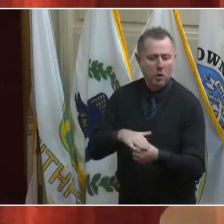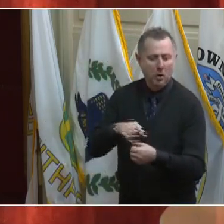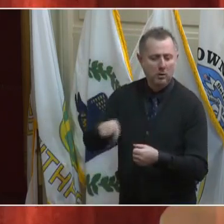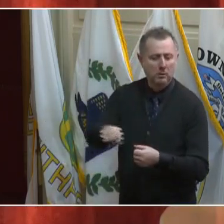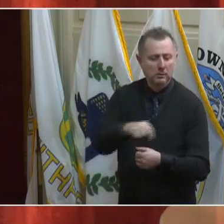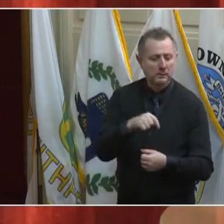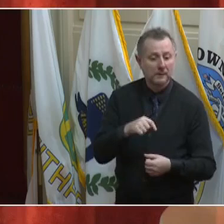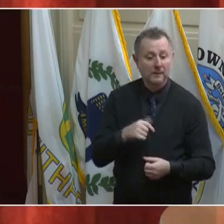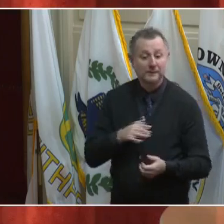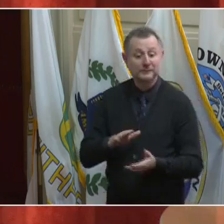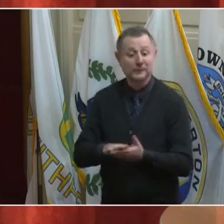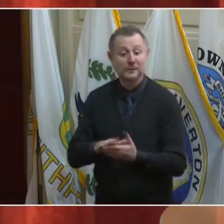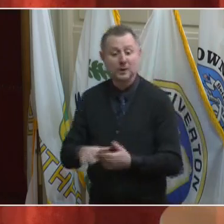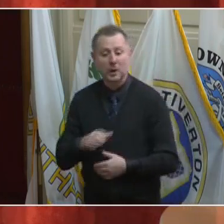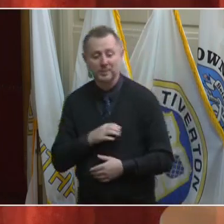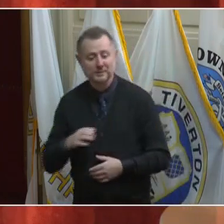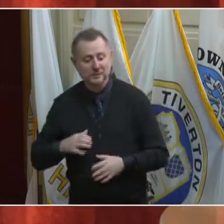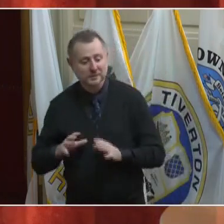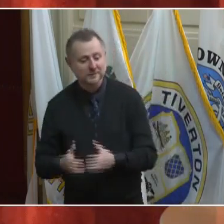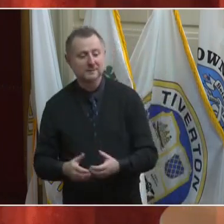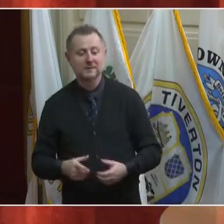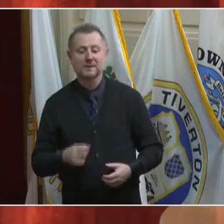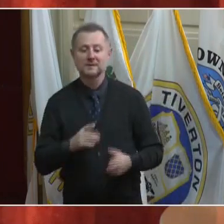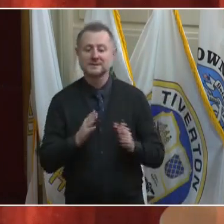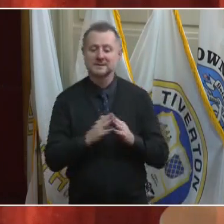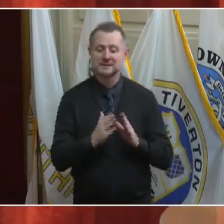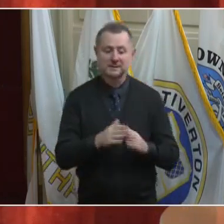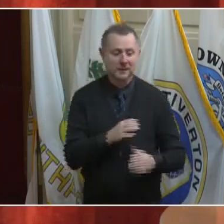school committees, and city-town councils